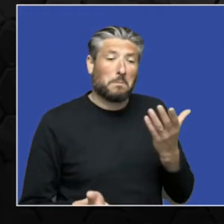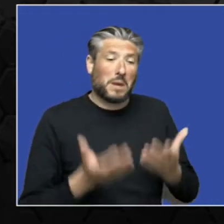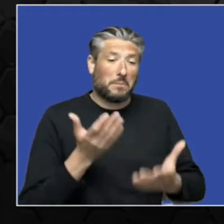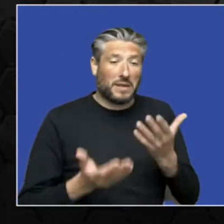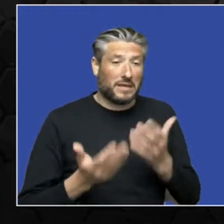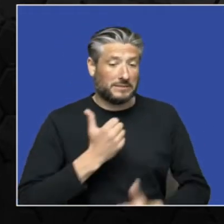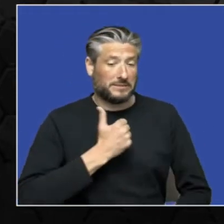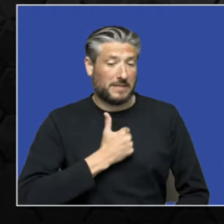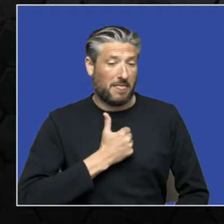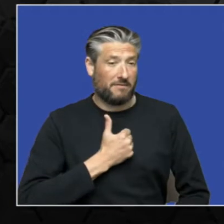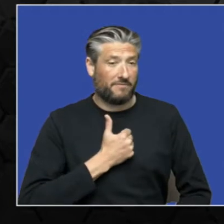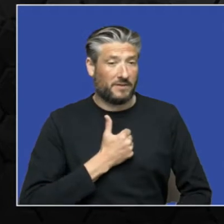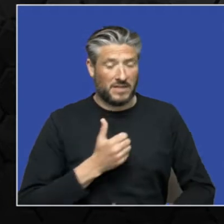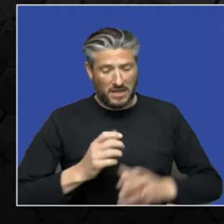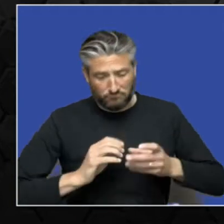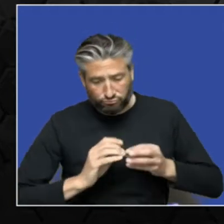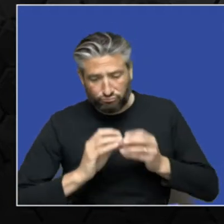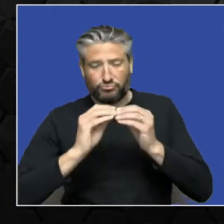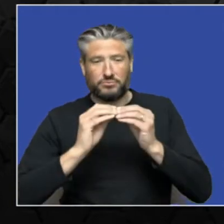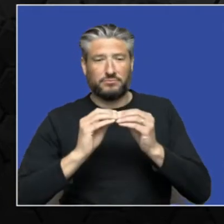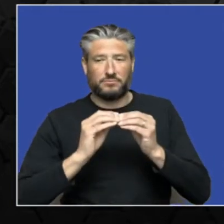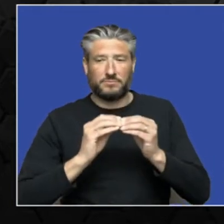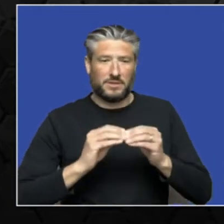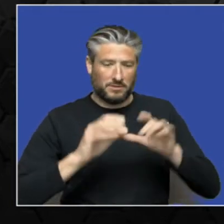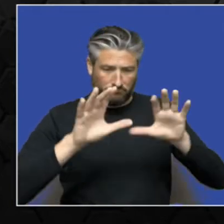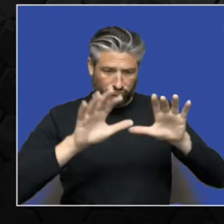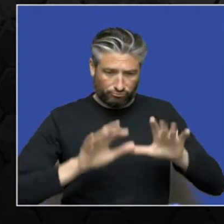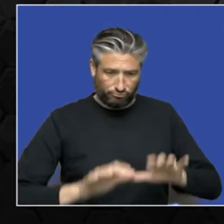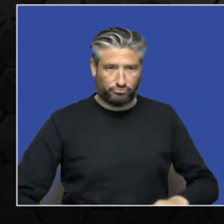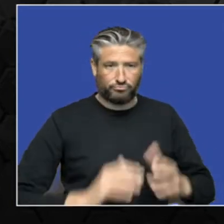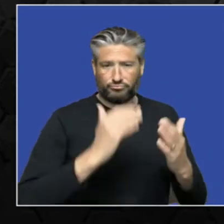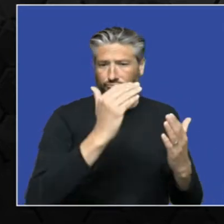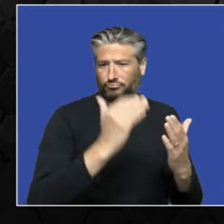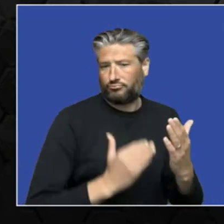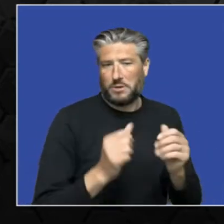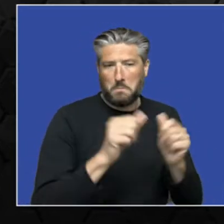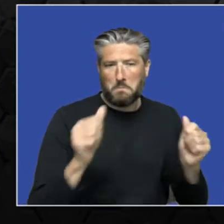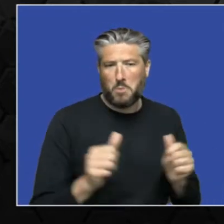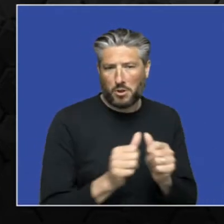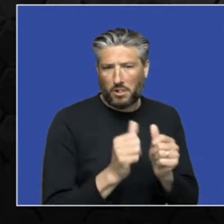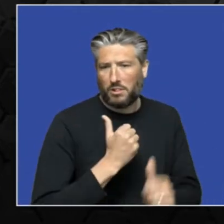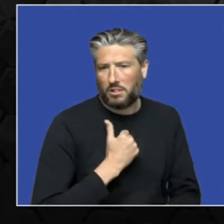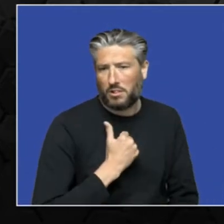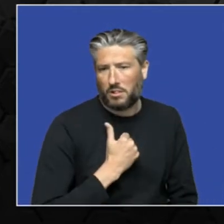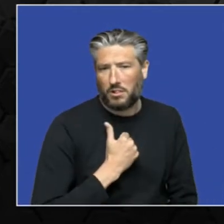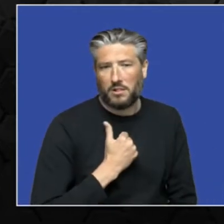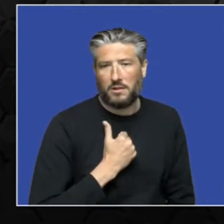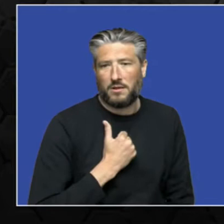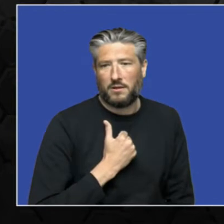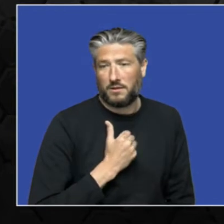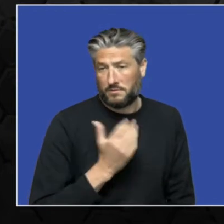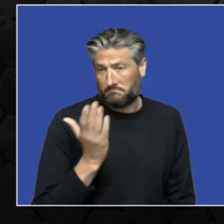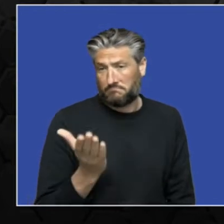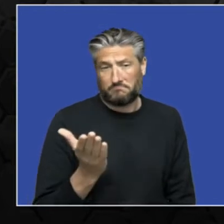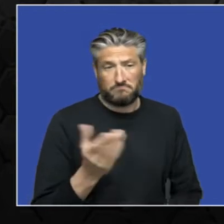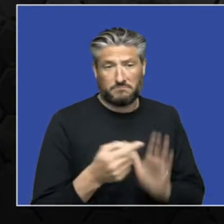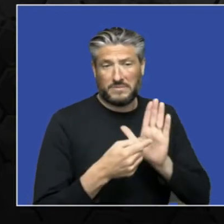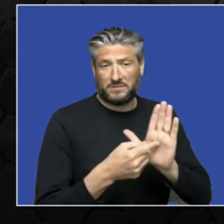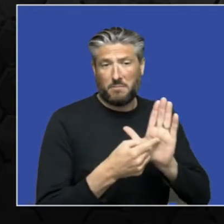you can see an example of how this might look like. And currently it is training,